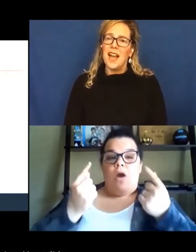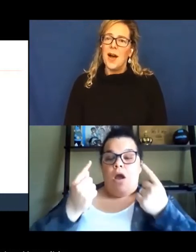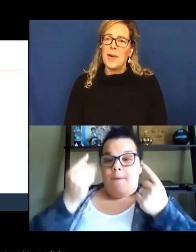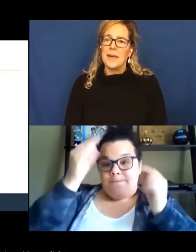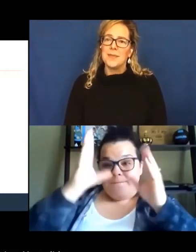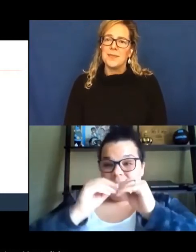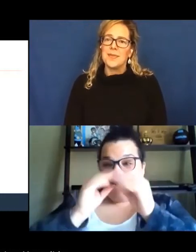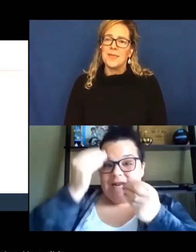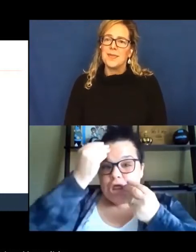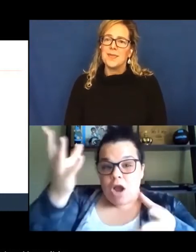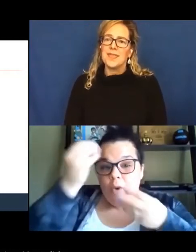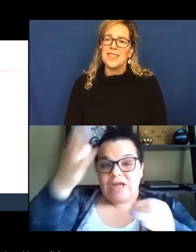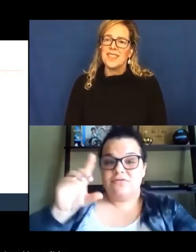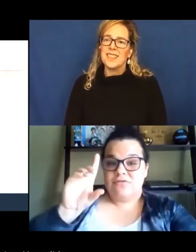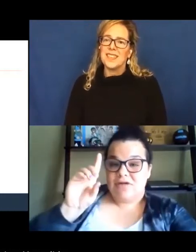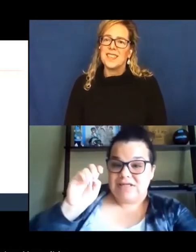Okay.